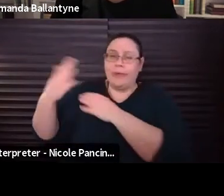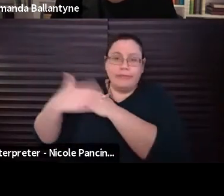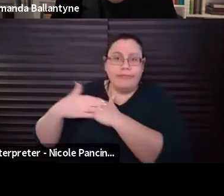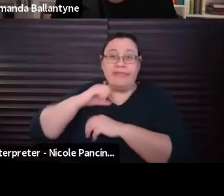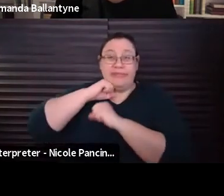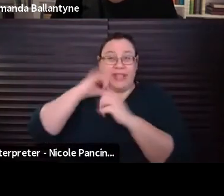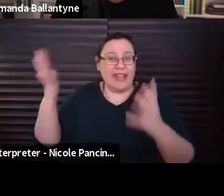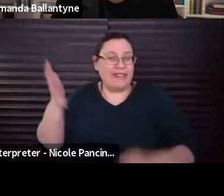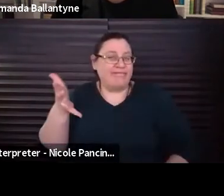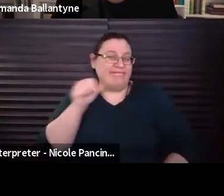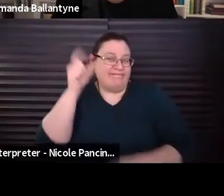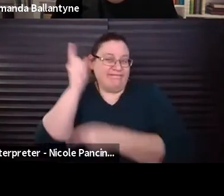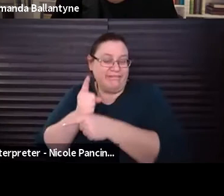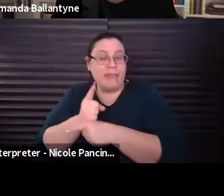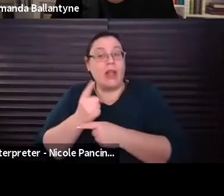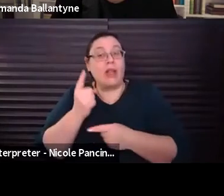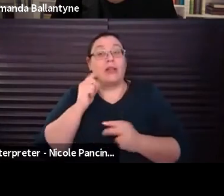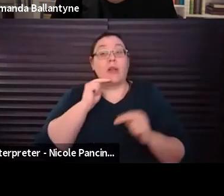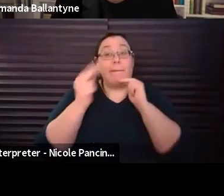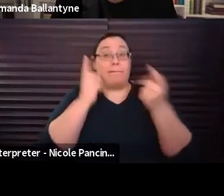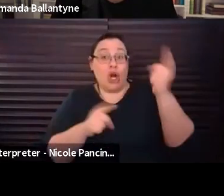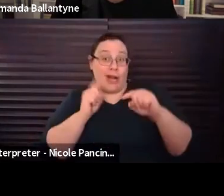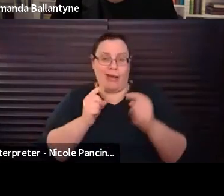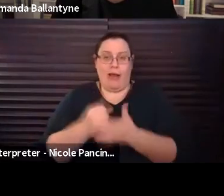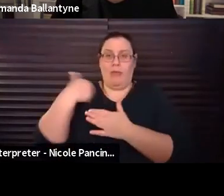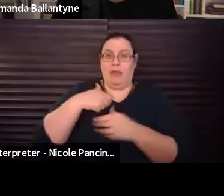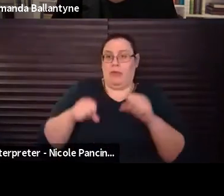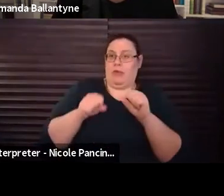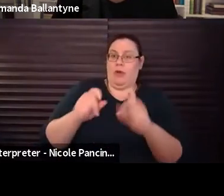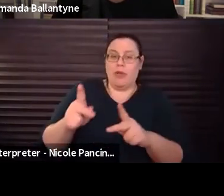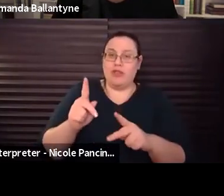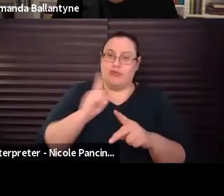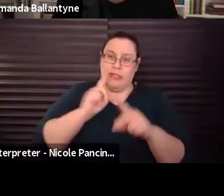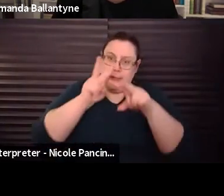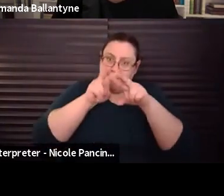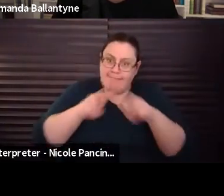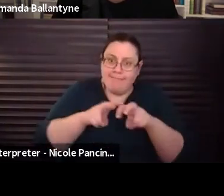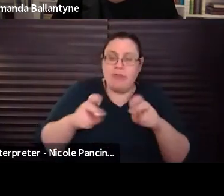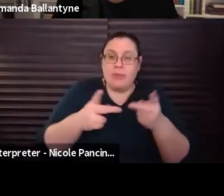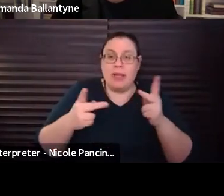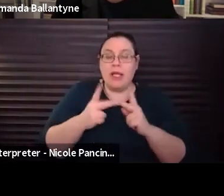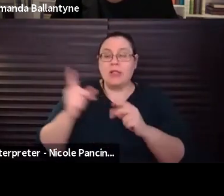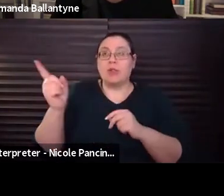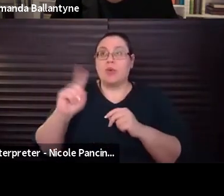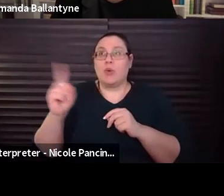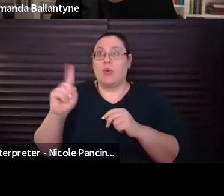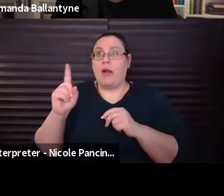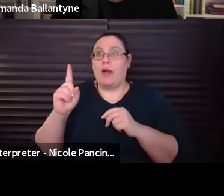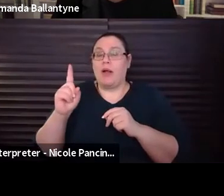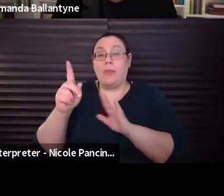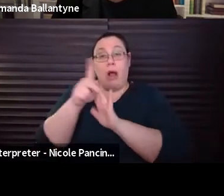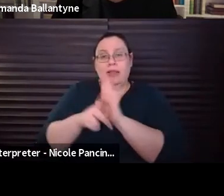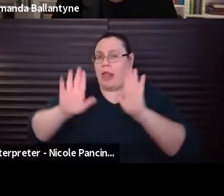nature. And so bargaining gives us the opportunity to actually dig into spaces where there are not yet policies in